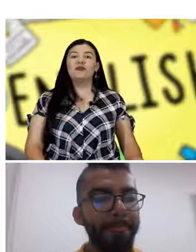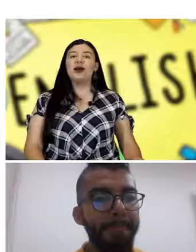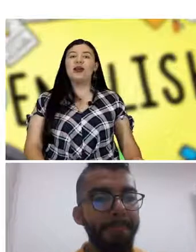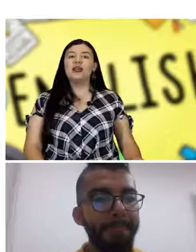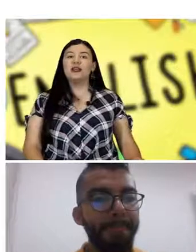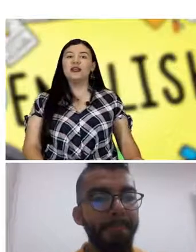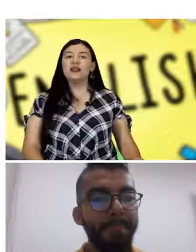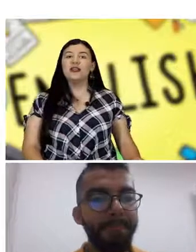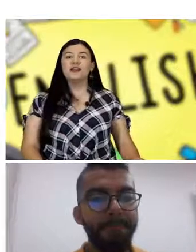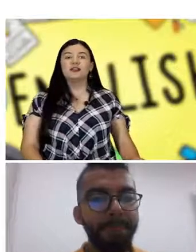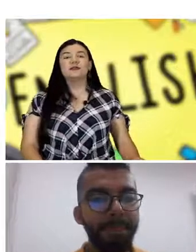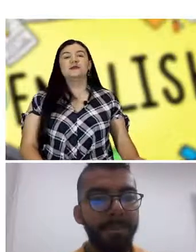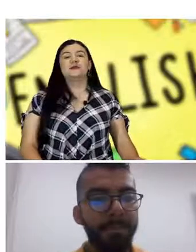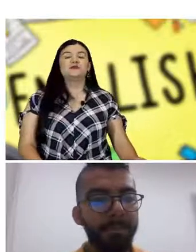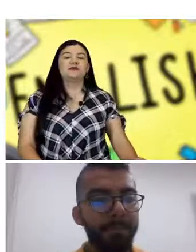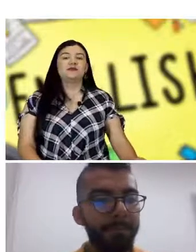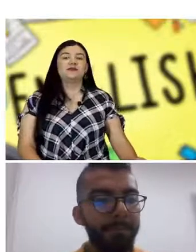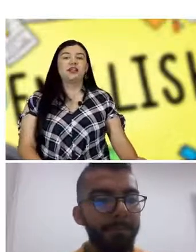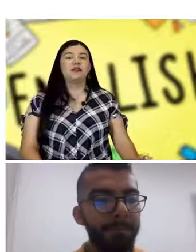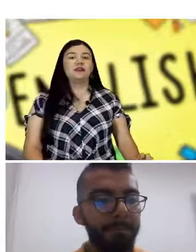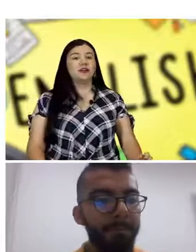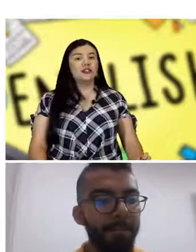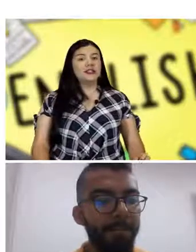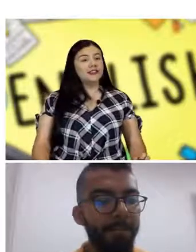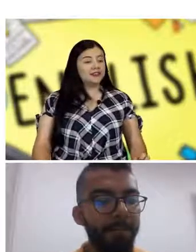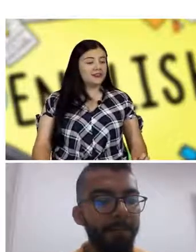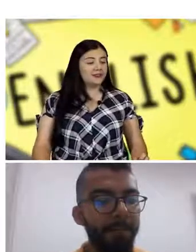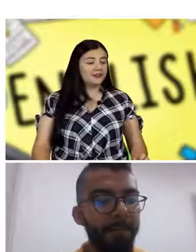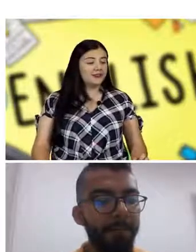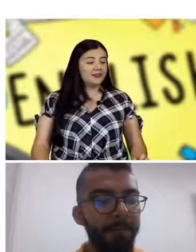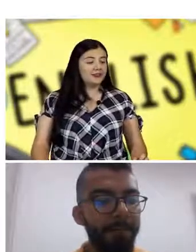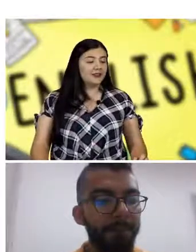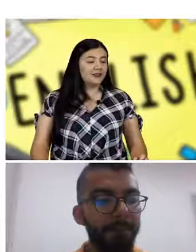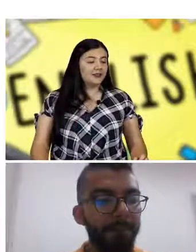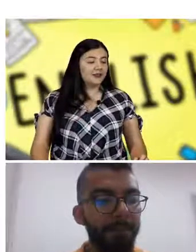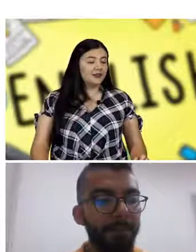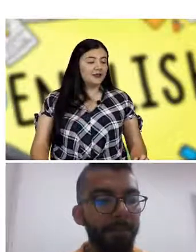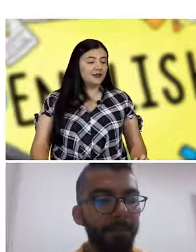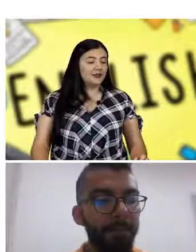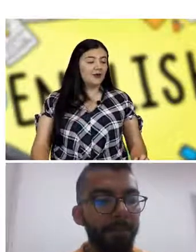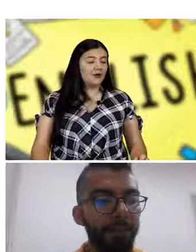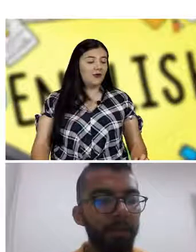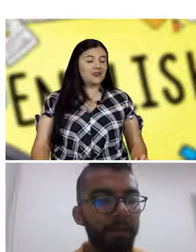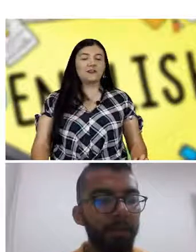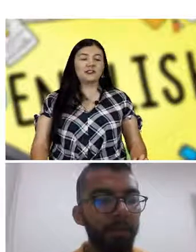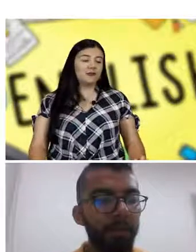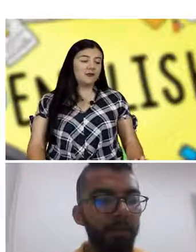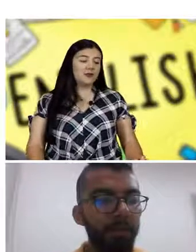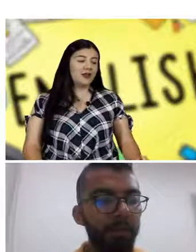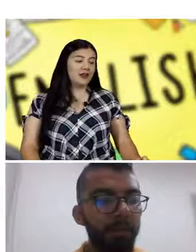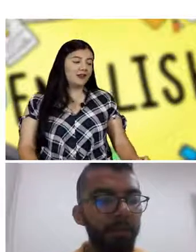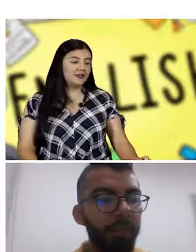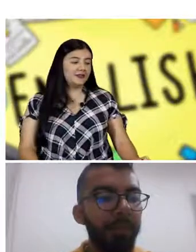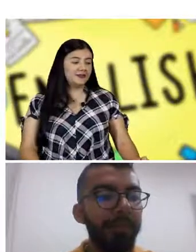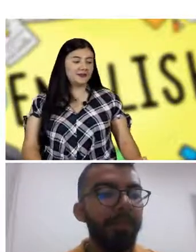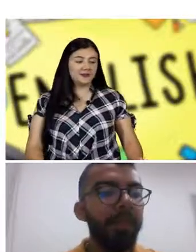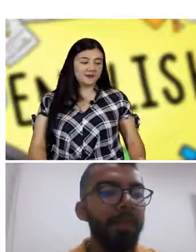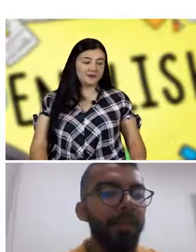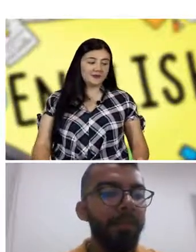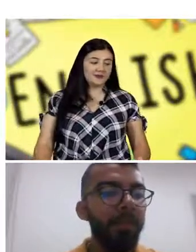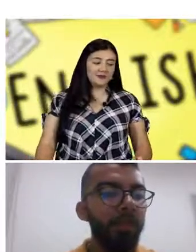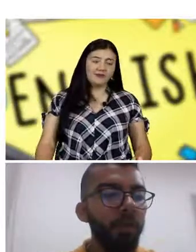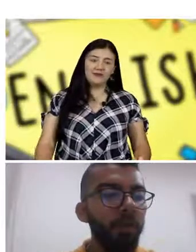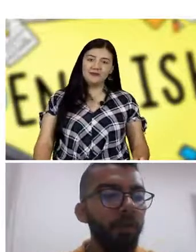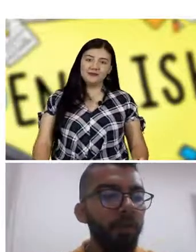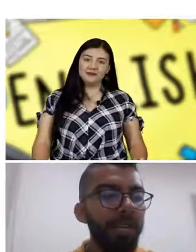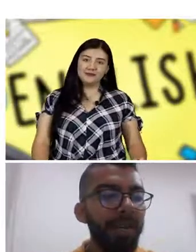of your body? How do you call it? Who was the first one, Brian?